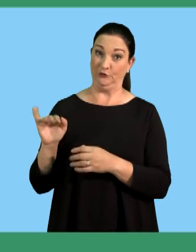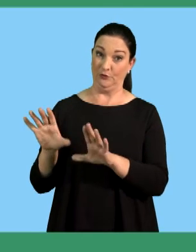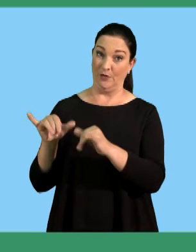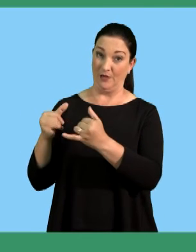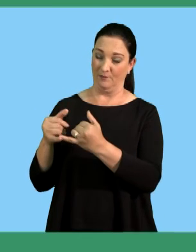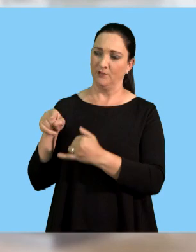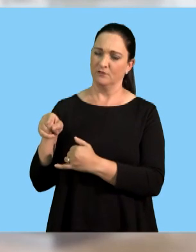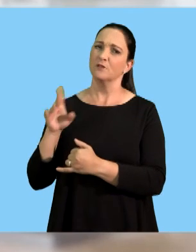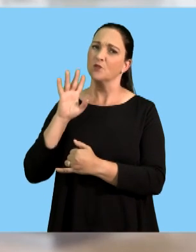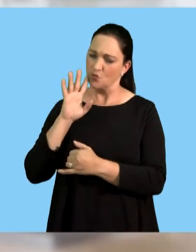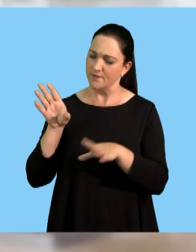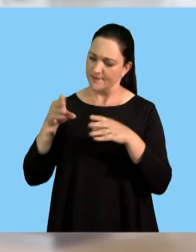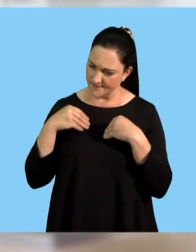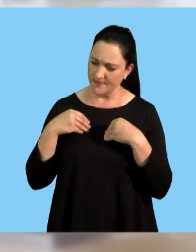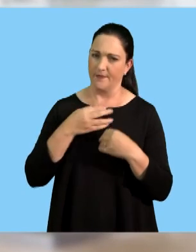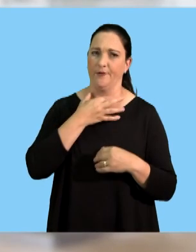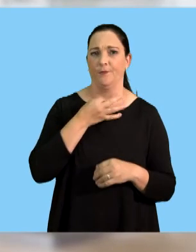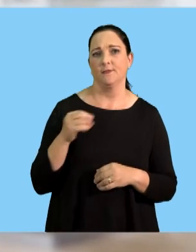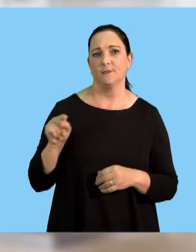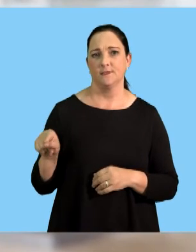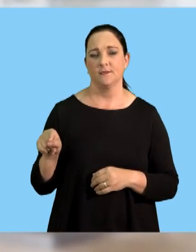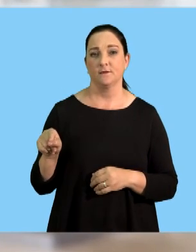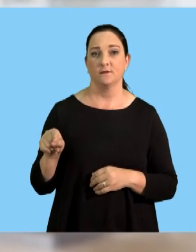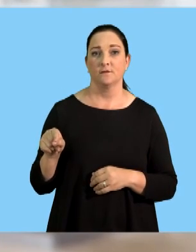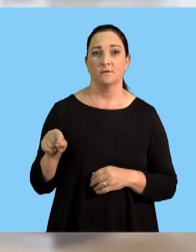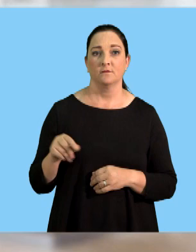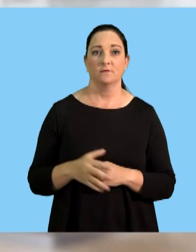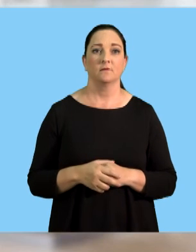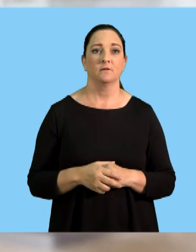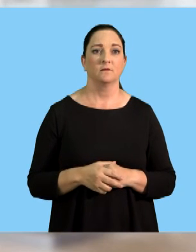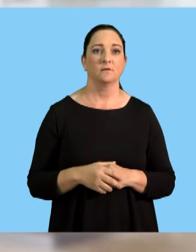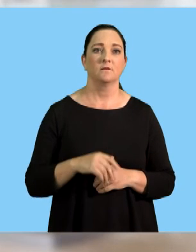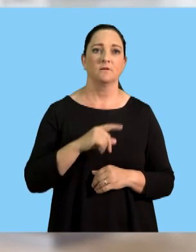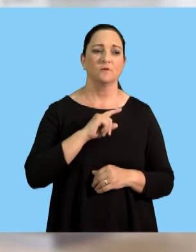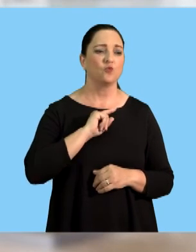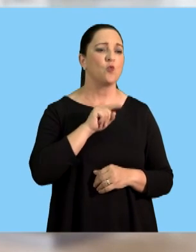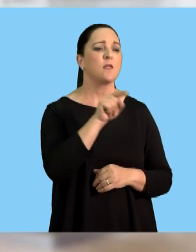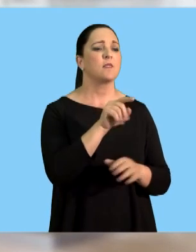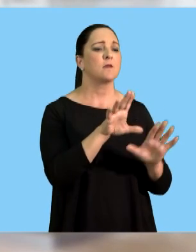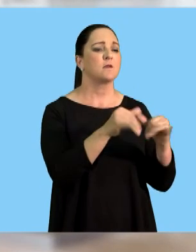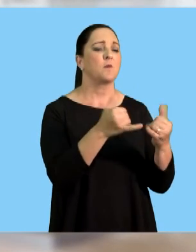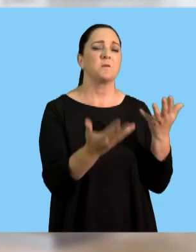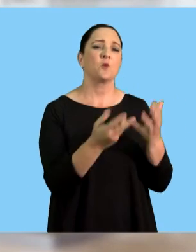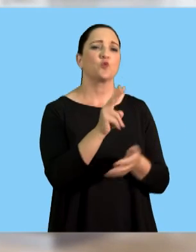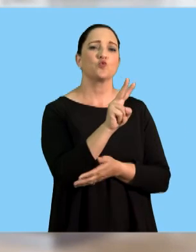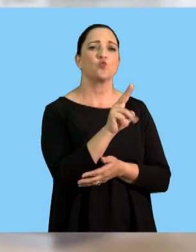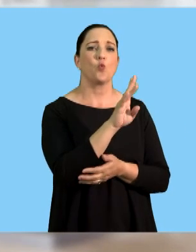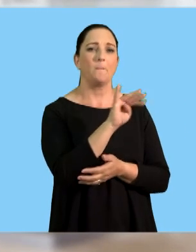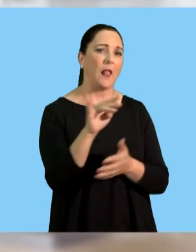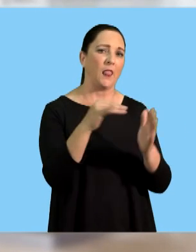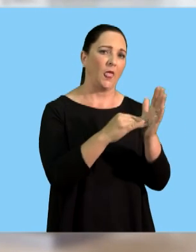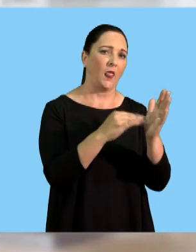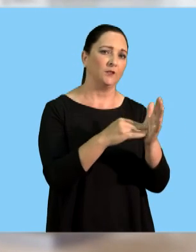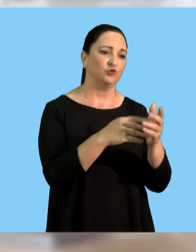be taking the financial risk to say this company has a trading stock for 2 million. So we're going